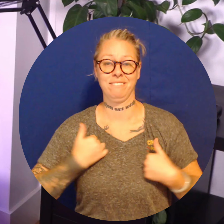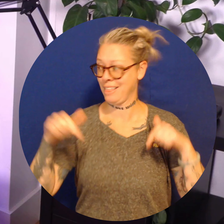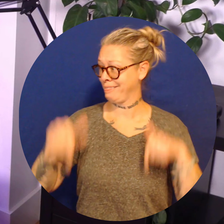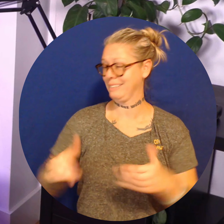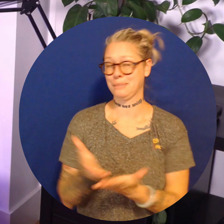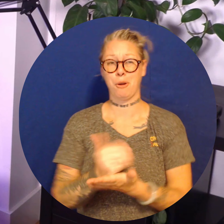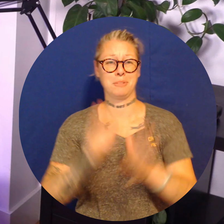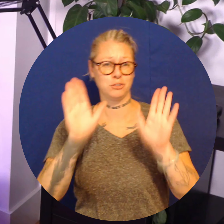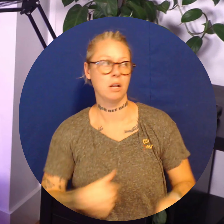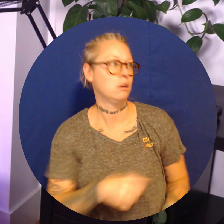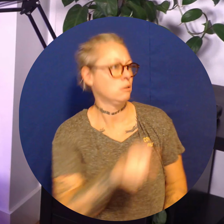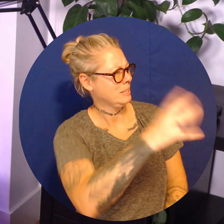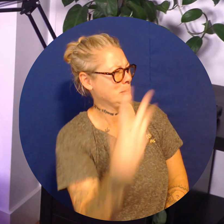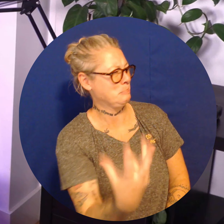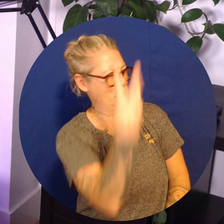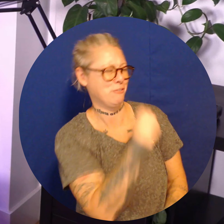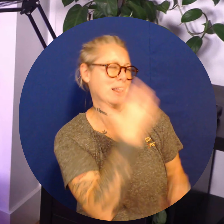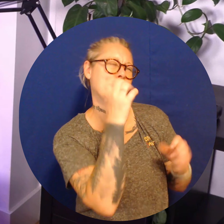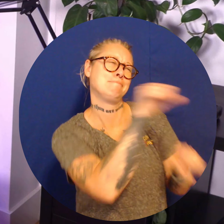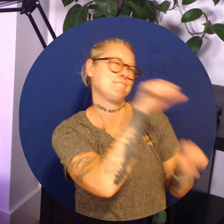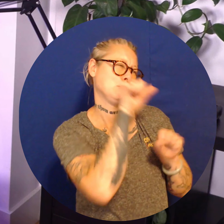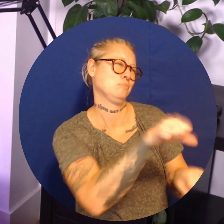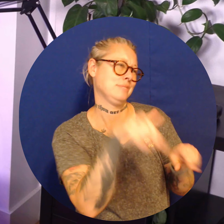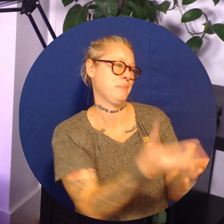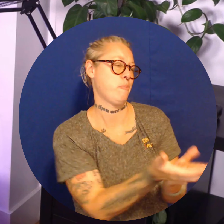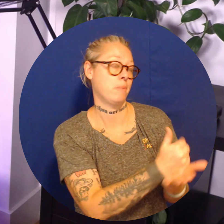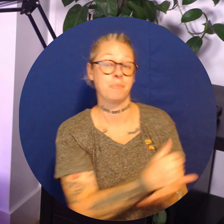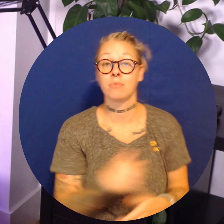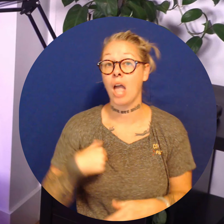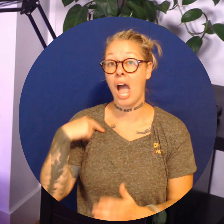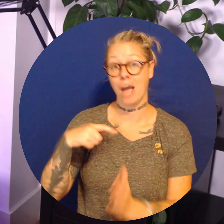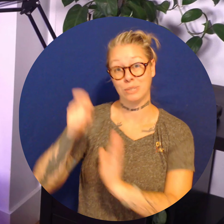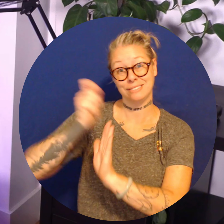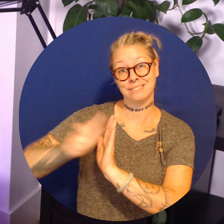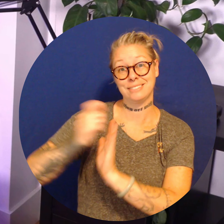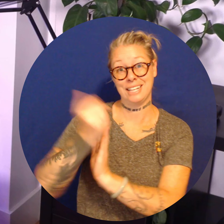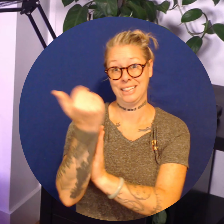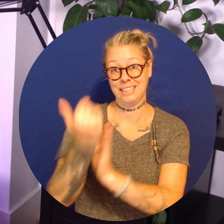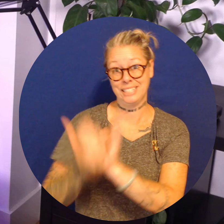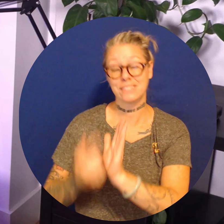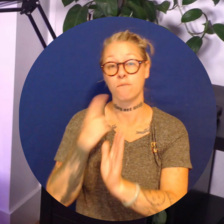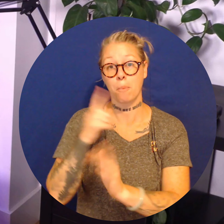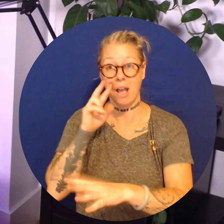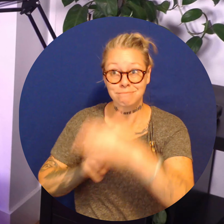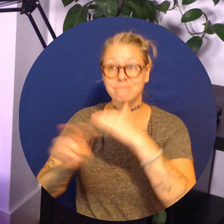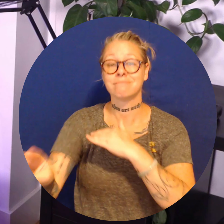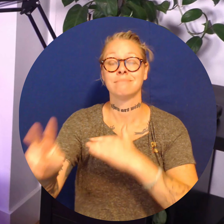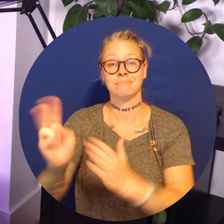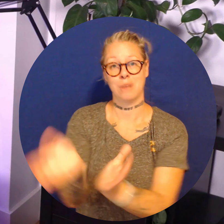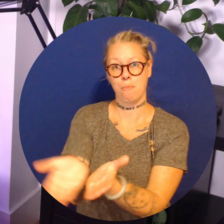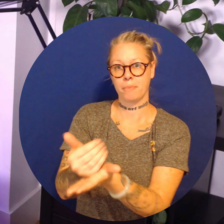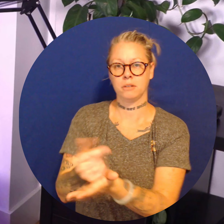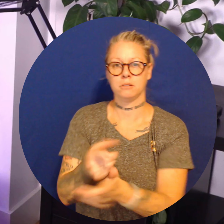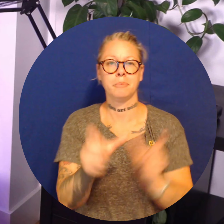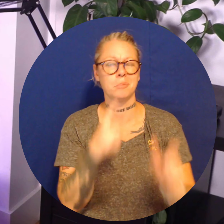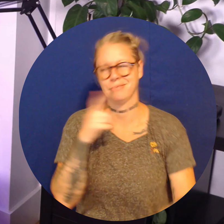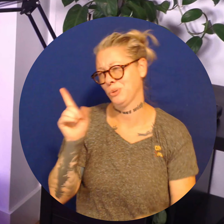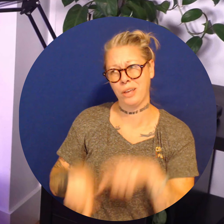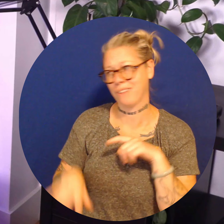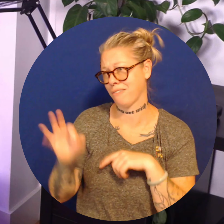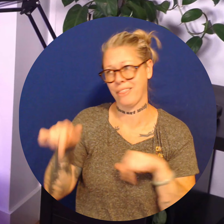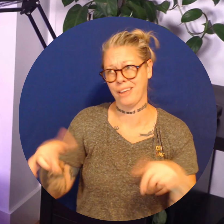apartment's great yeah beautiful apartment love this apartment and when i was writing my list for my lisbon apartment everyone was like you can't